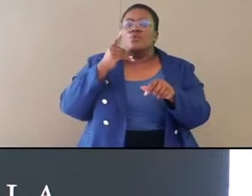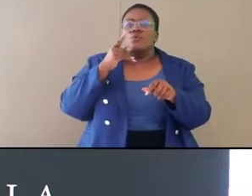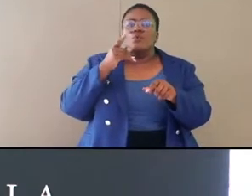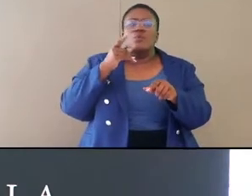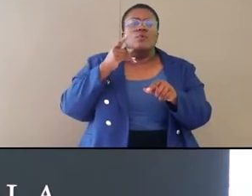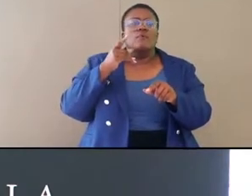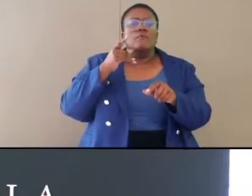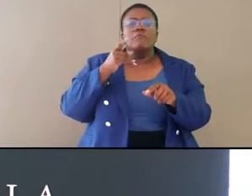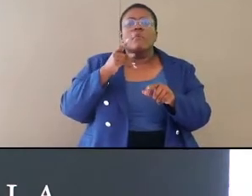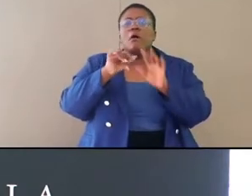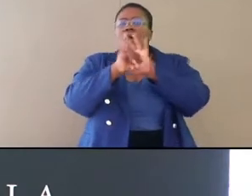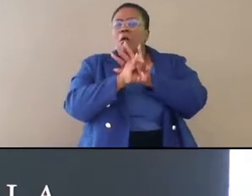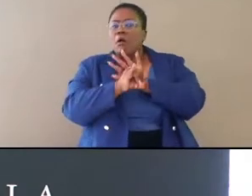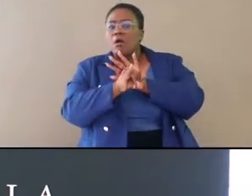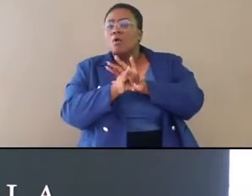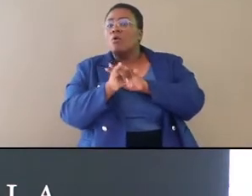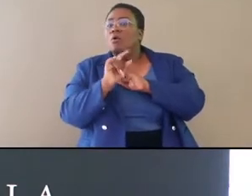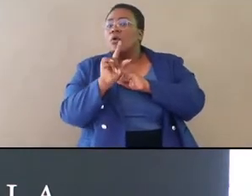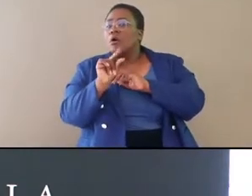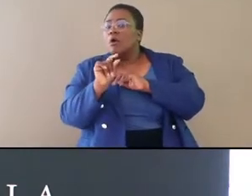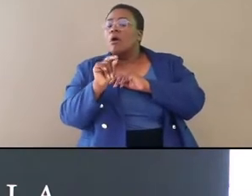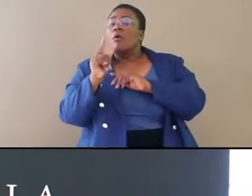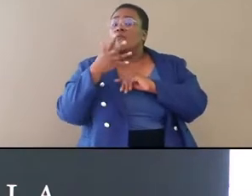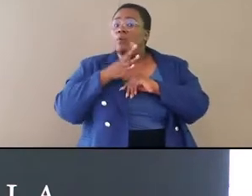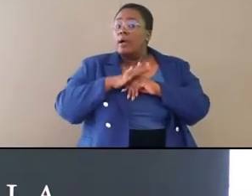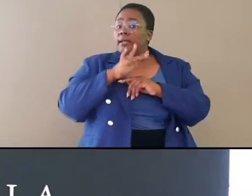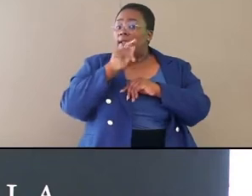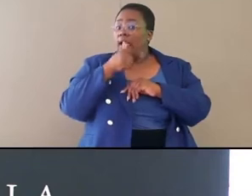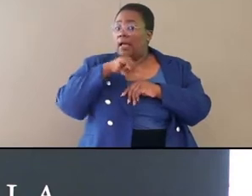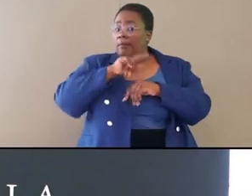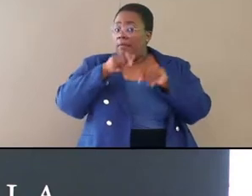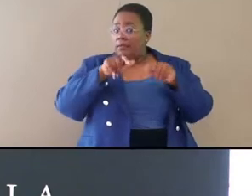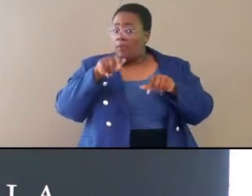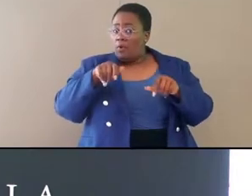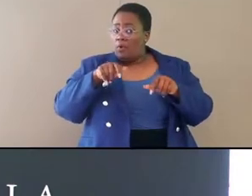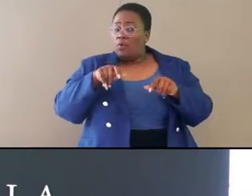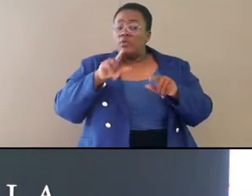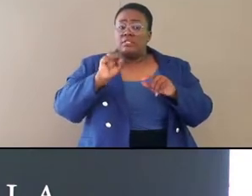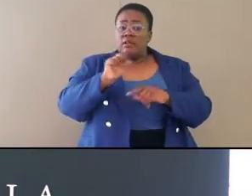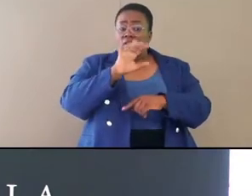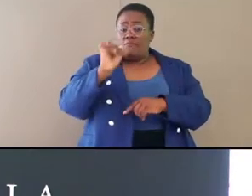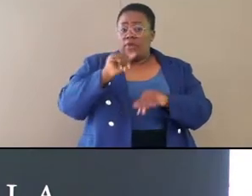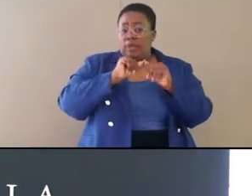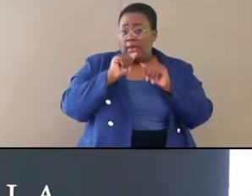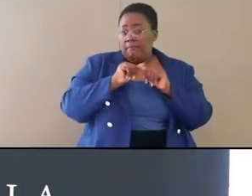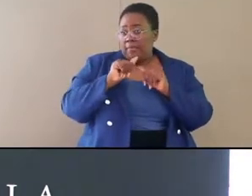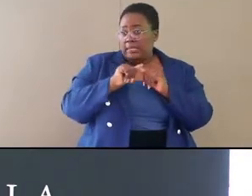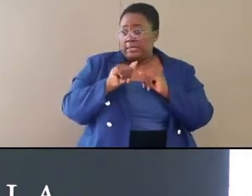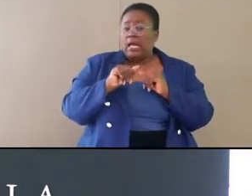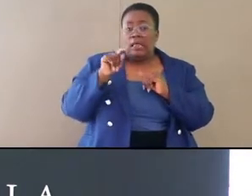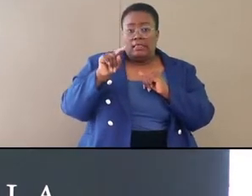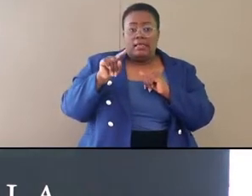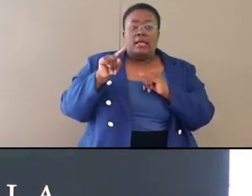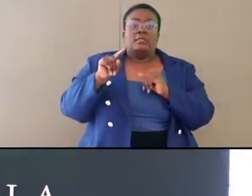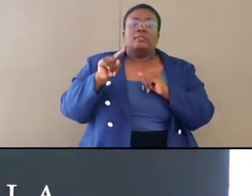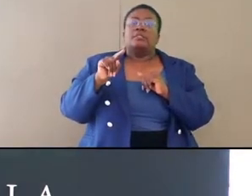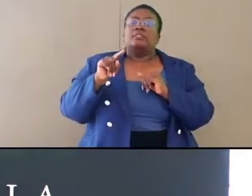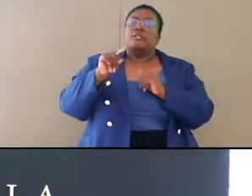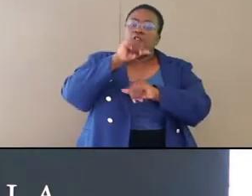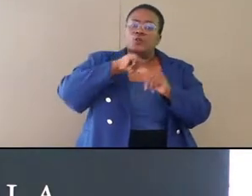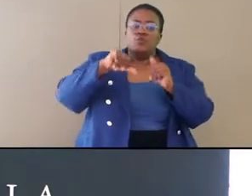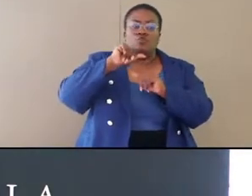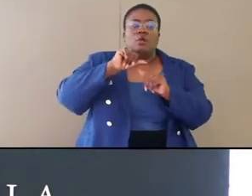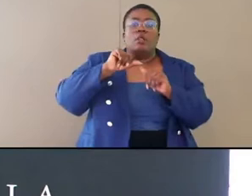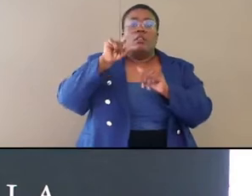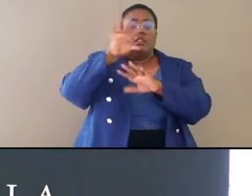say, if we want our people to live in a better South Africa, that social comprehensive plan that